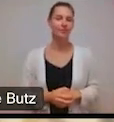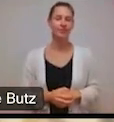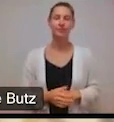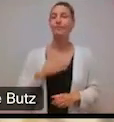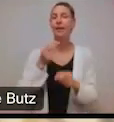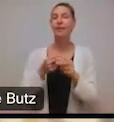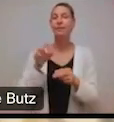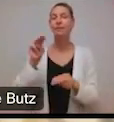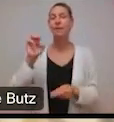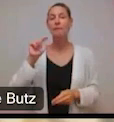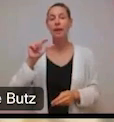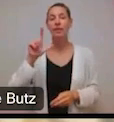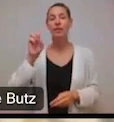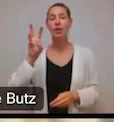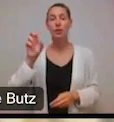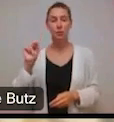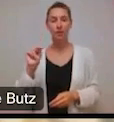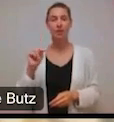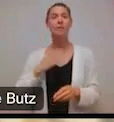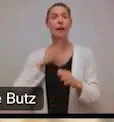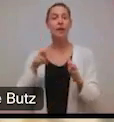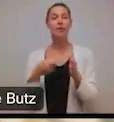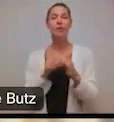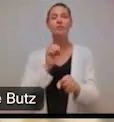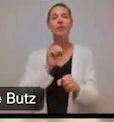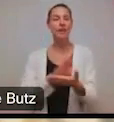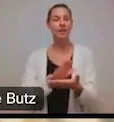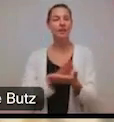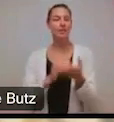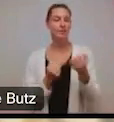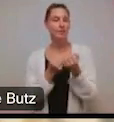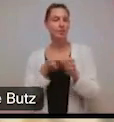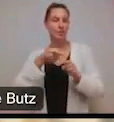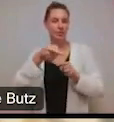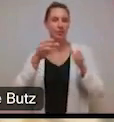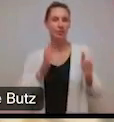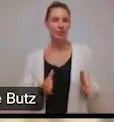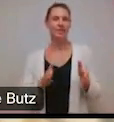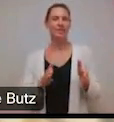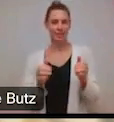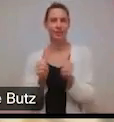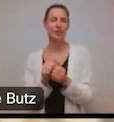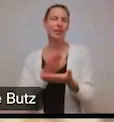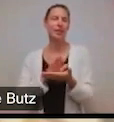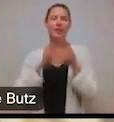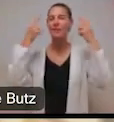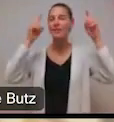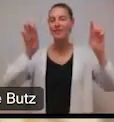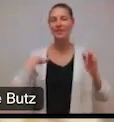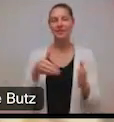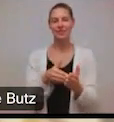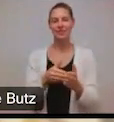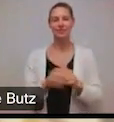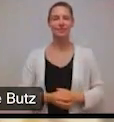My name is Meg Lowen, and I work as an academic support specialist with the Academic Success Center.